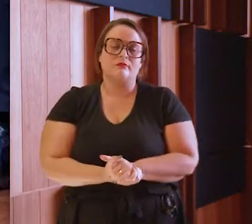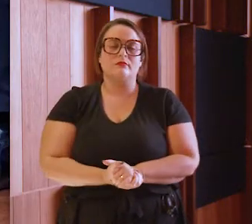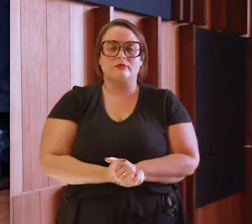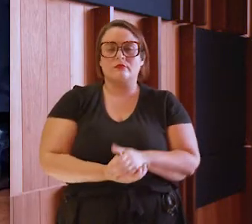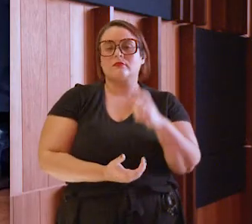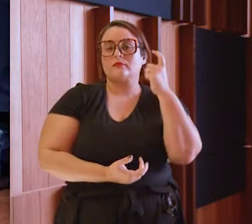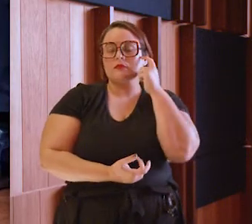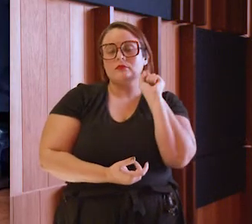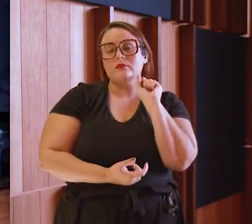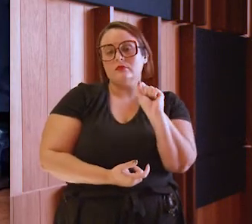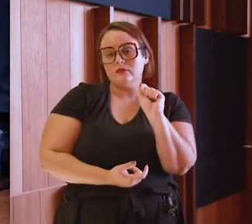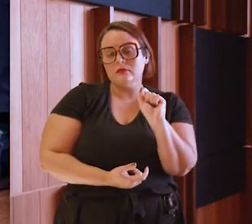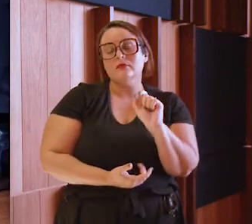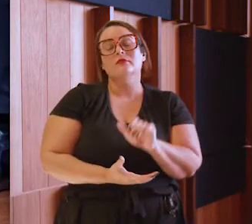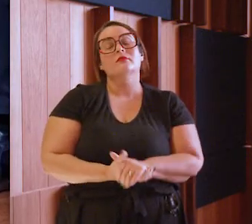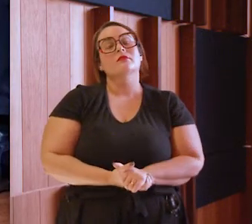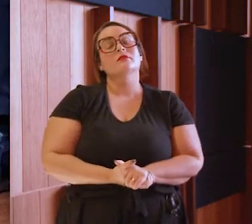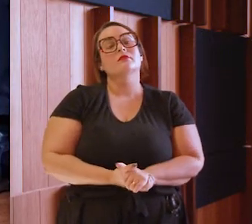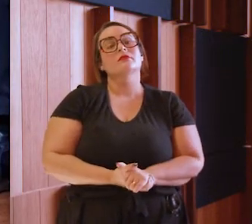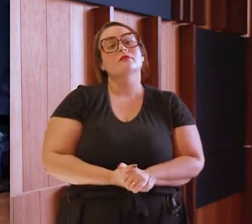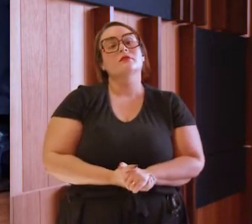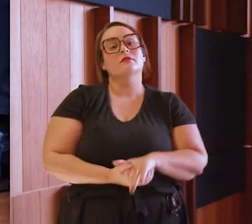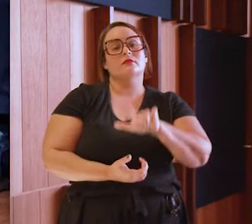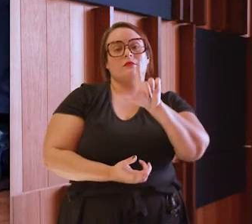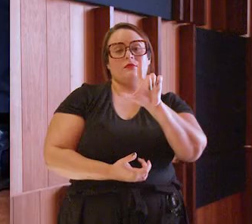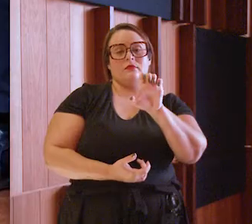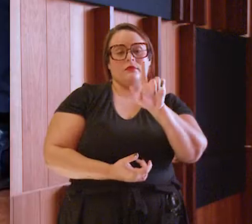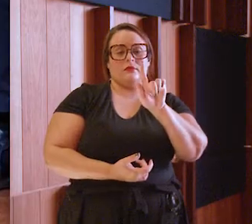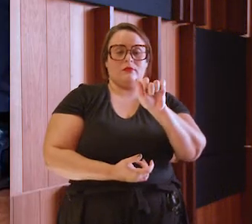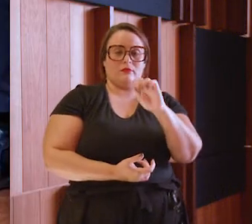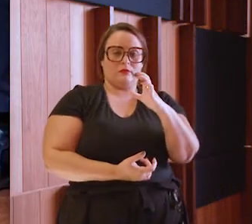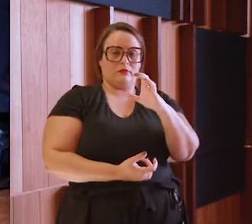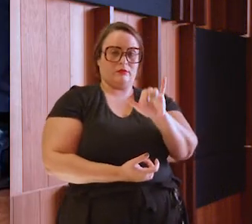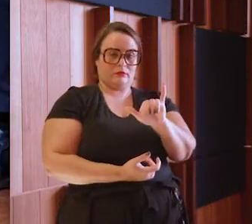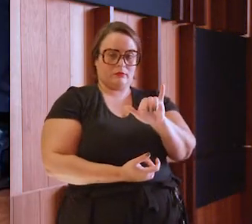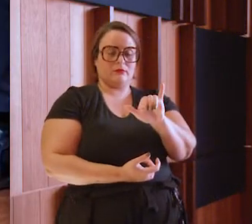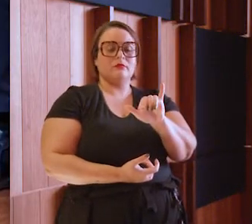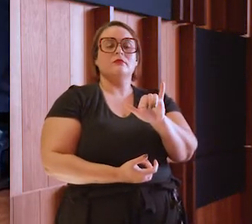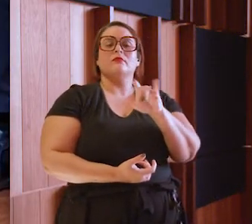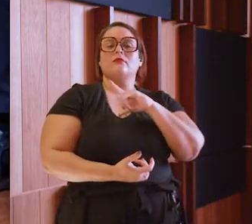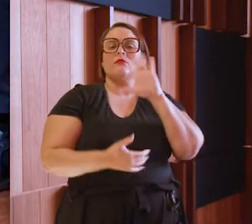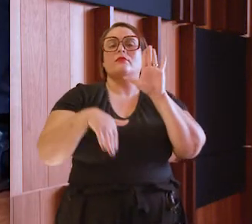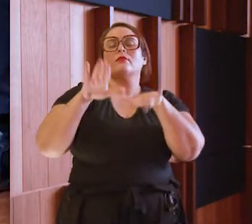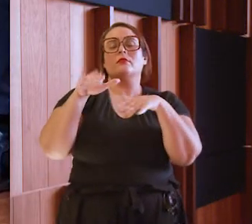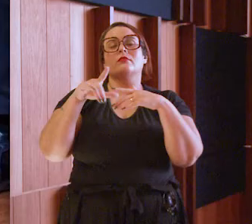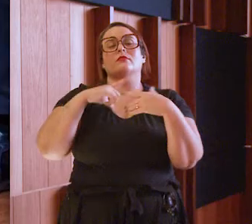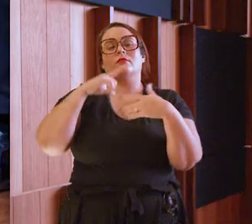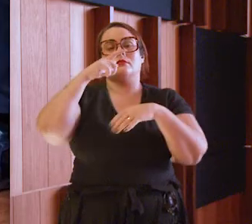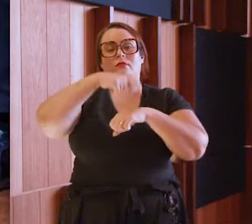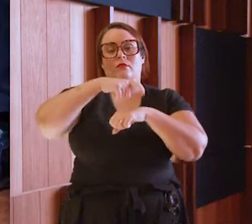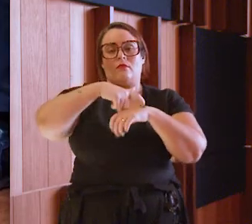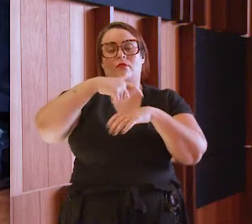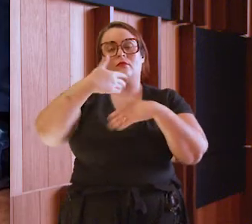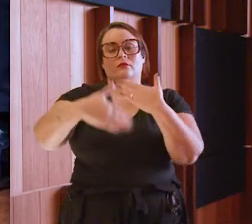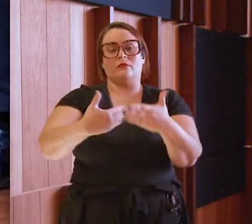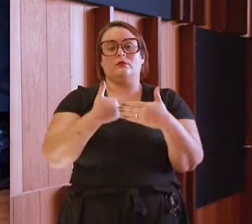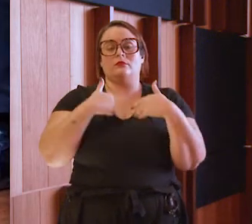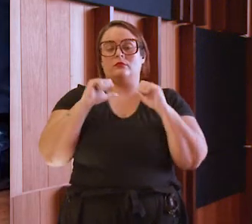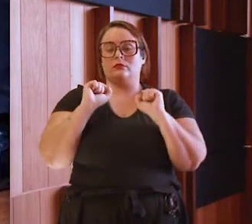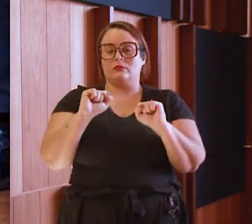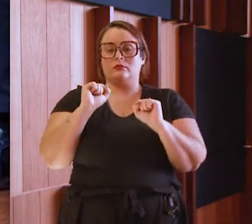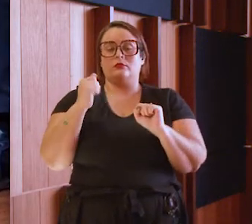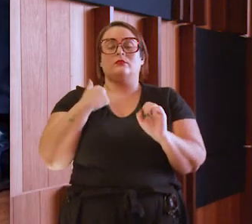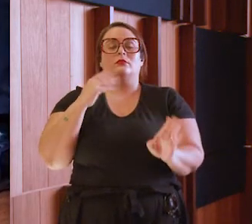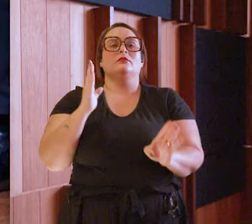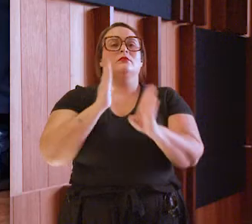Different locations. And are those still viable, or we need to modify them in terms of cost structures, development intangibles,